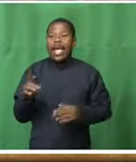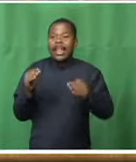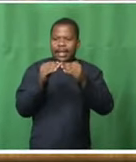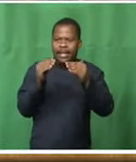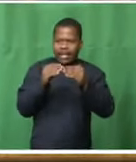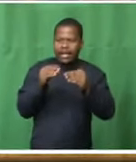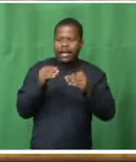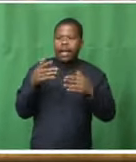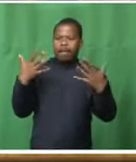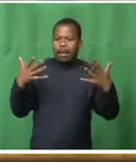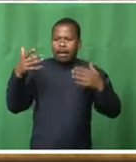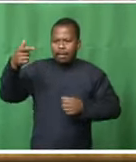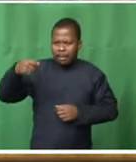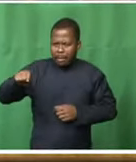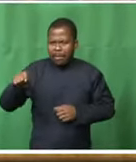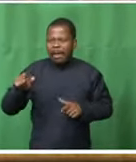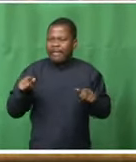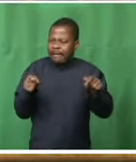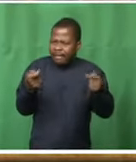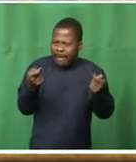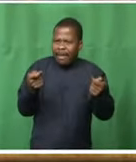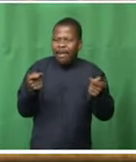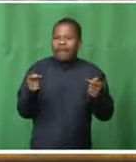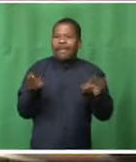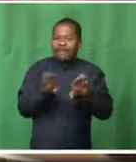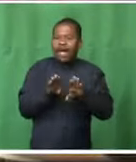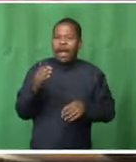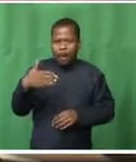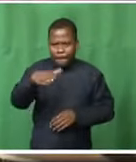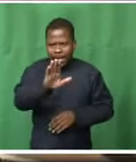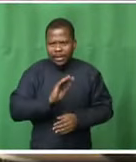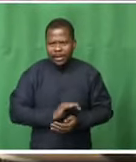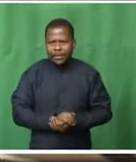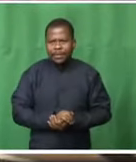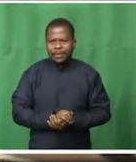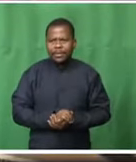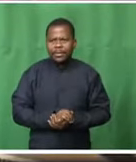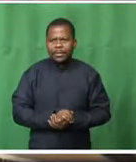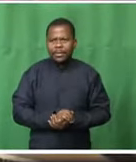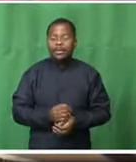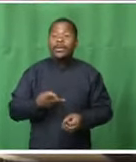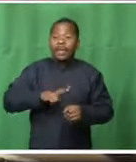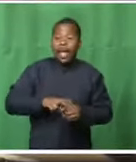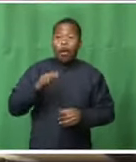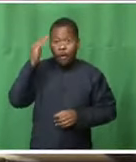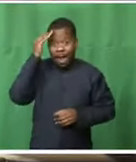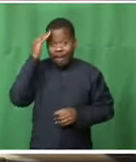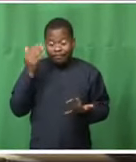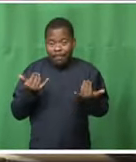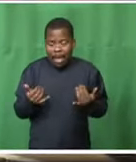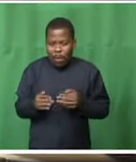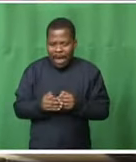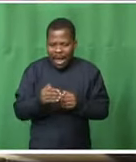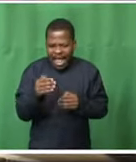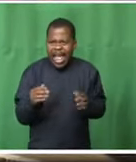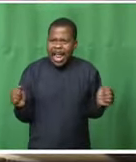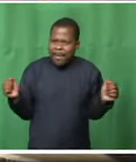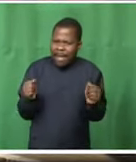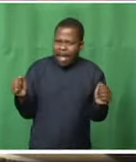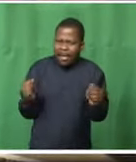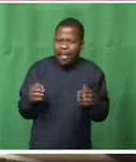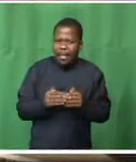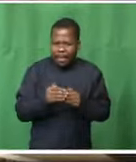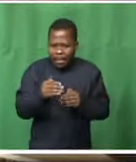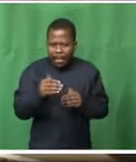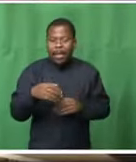tingatawukhona kungena etindlini digange. Kwentekako, since you all know it's the winter season, so if it's the winter season,